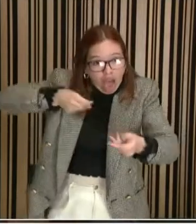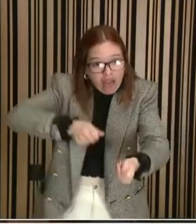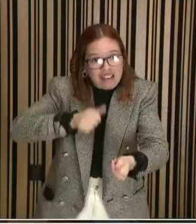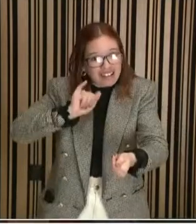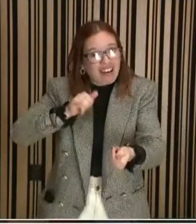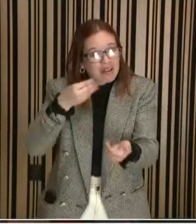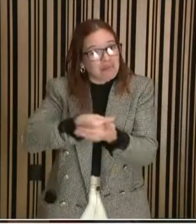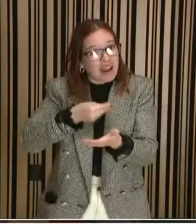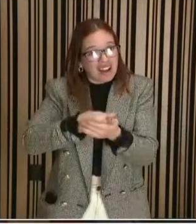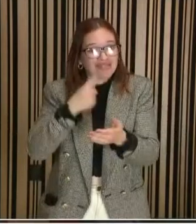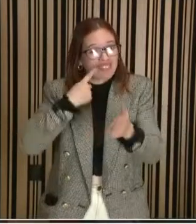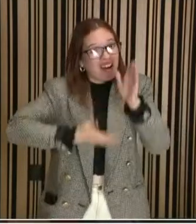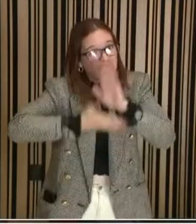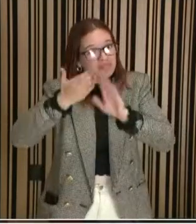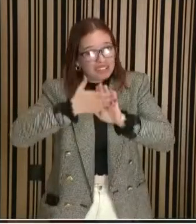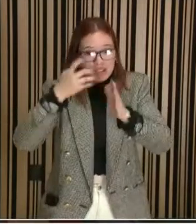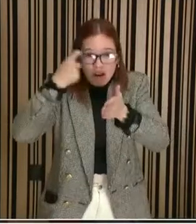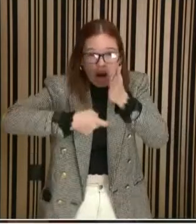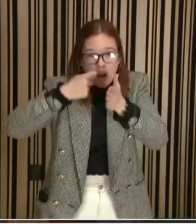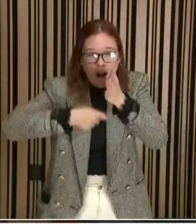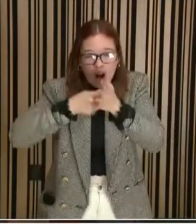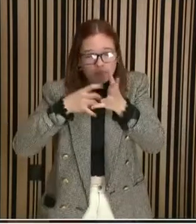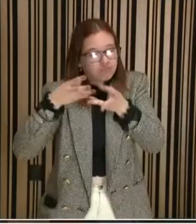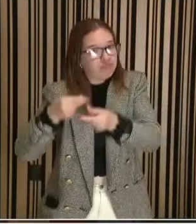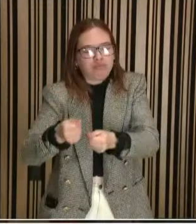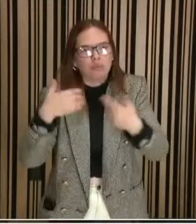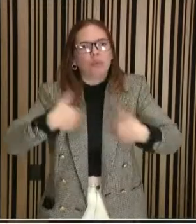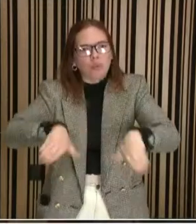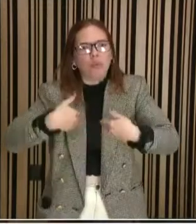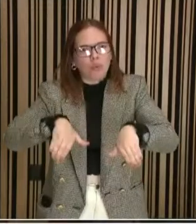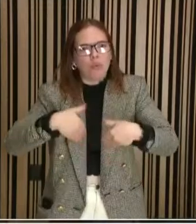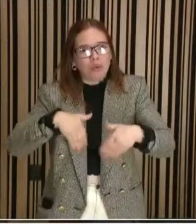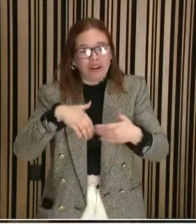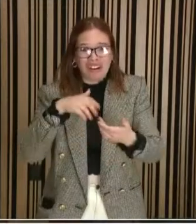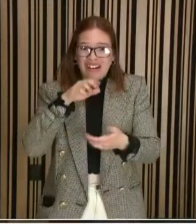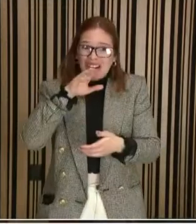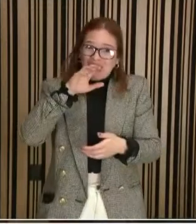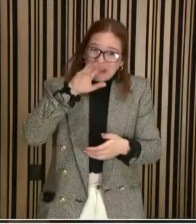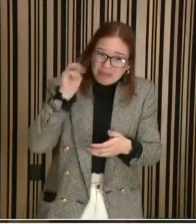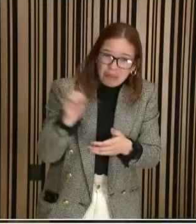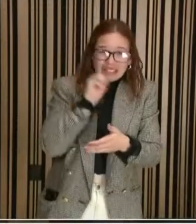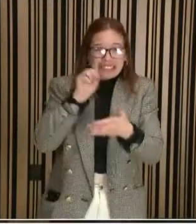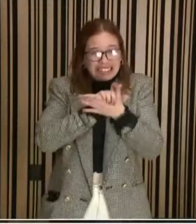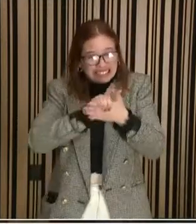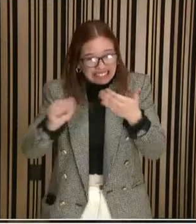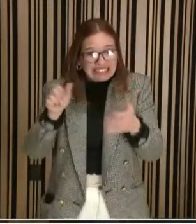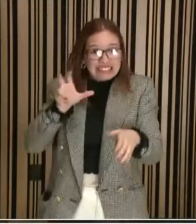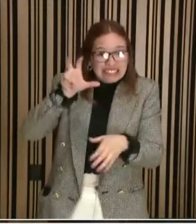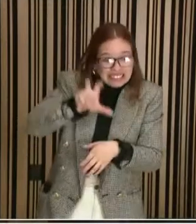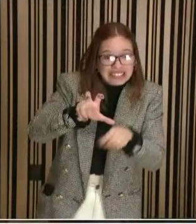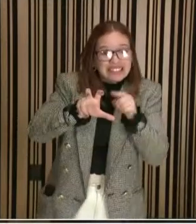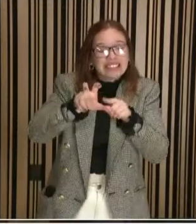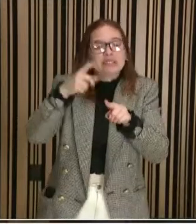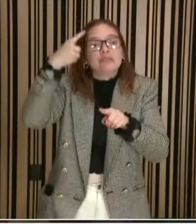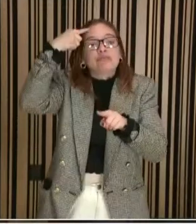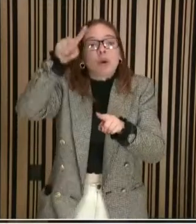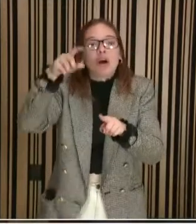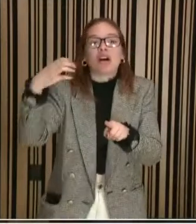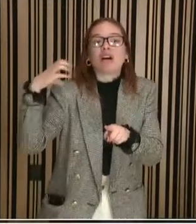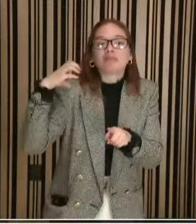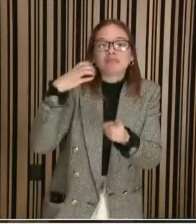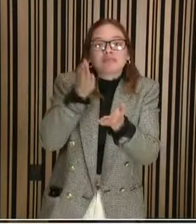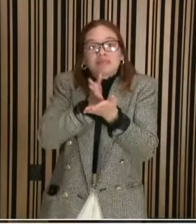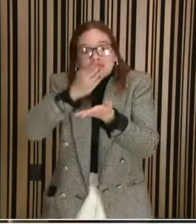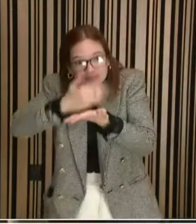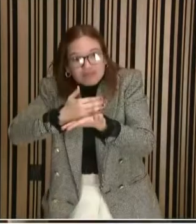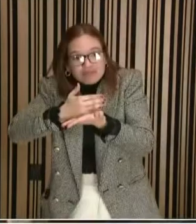And we also would have had to put over $100 million into the capital budget to make sure we built out the electrification infrastructure and the